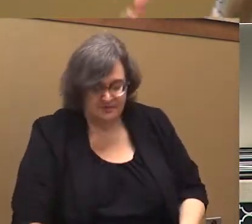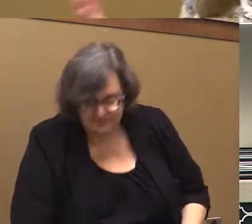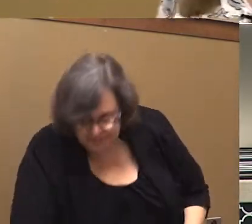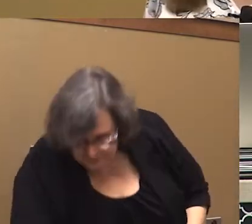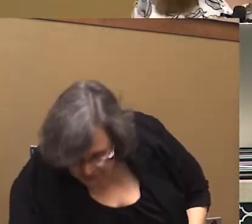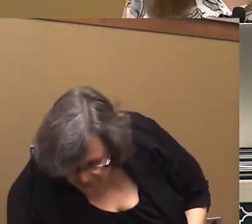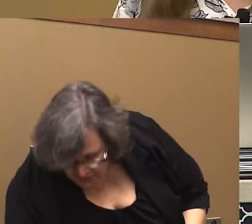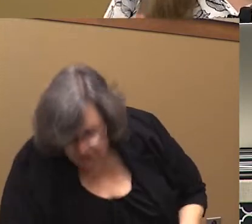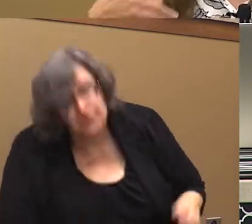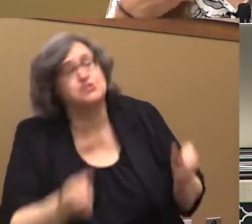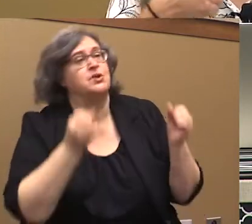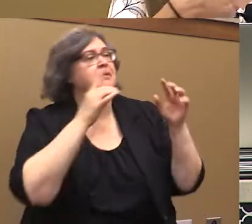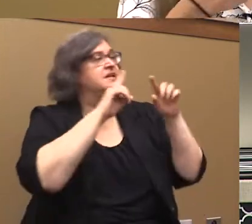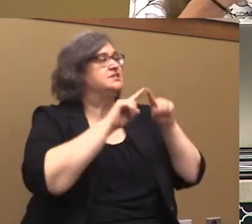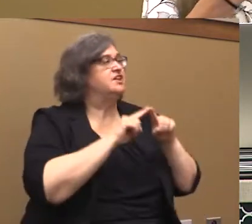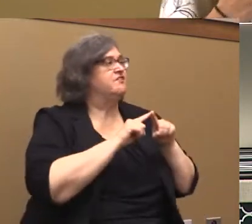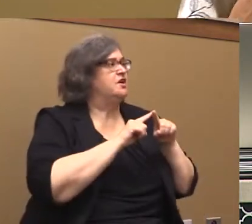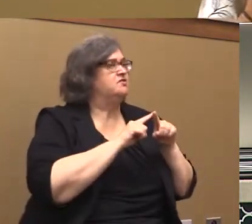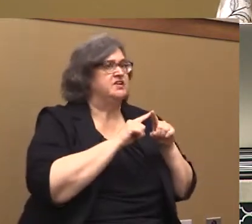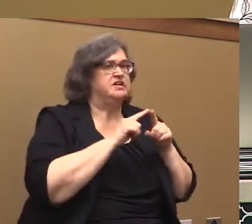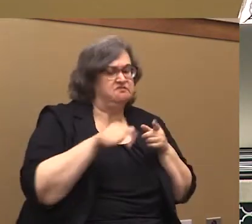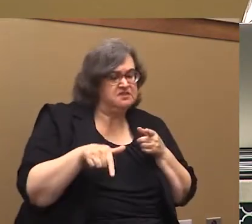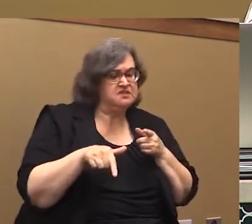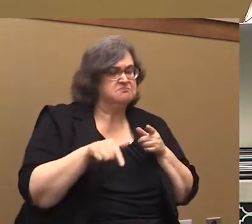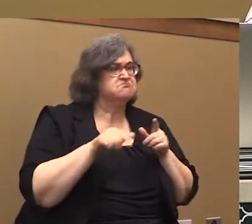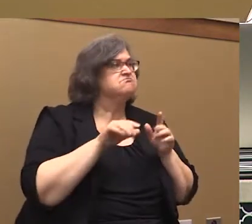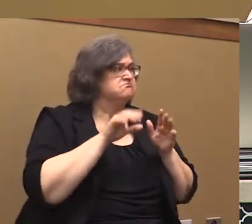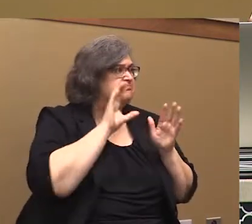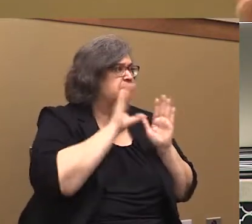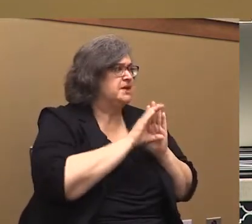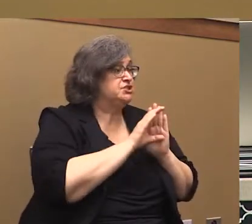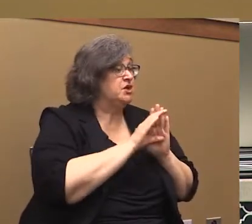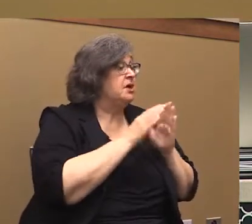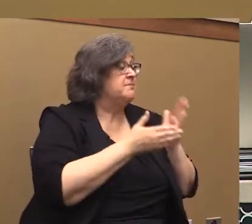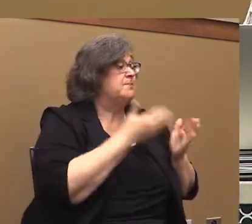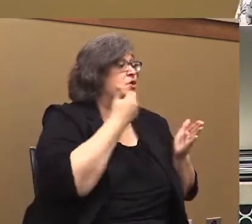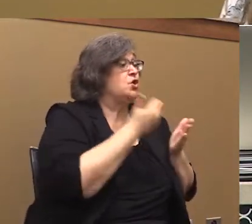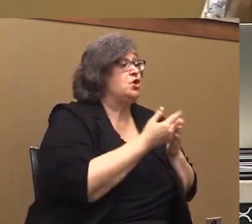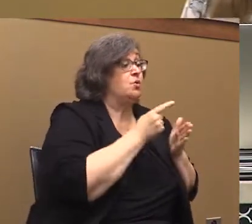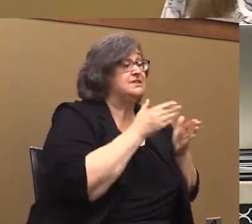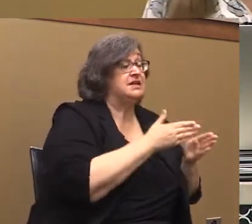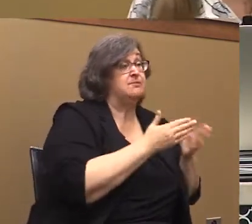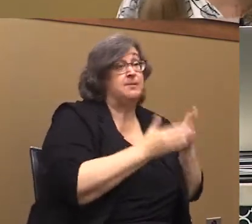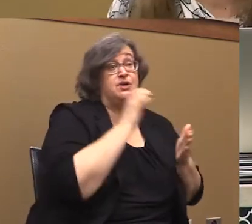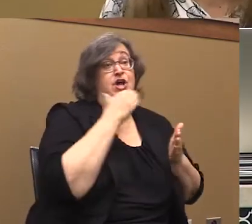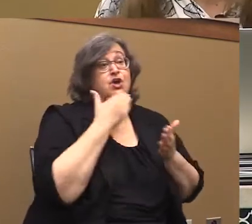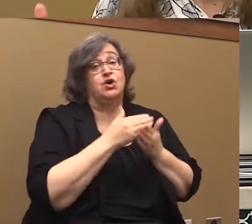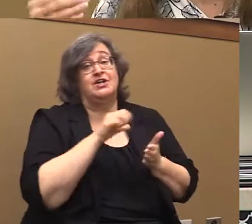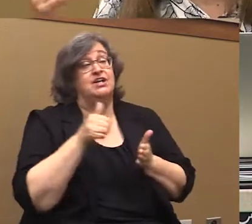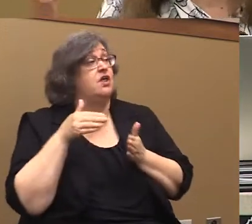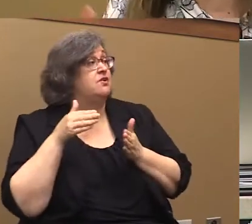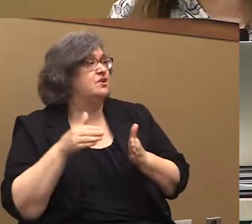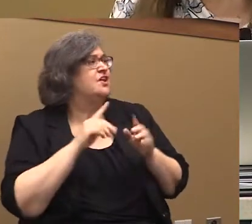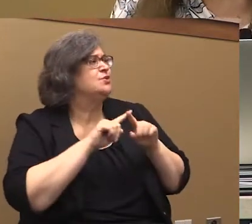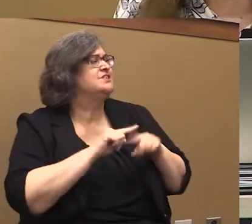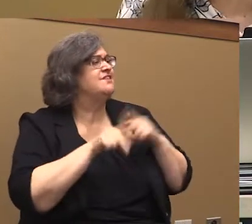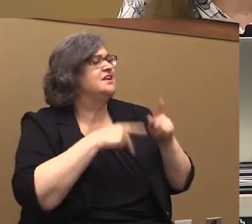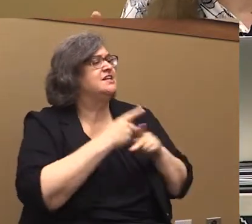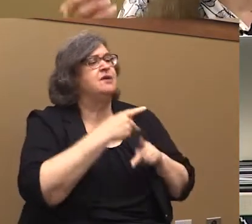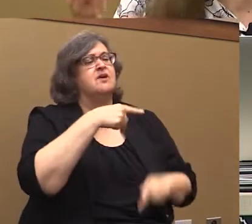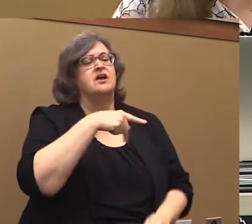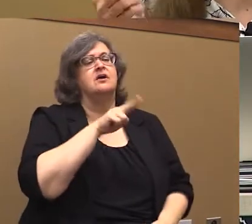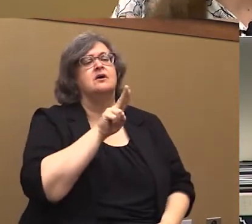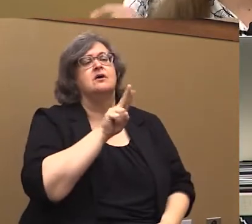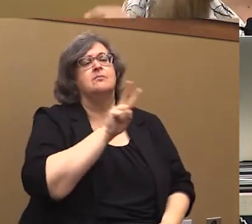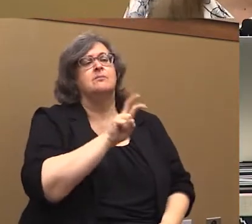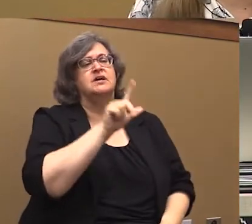of different puzzles, because maybe if you're good at one technique, you might not be good at another. Now imagine if